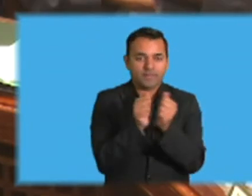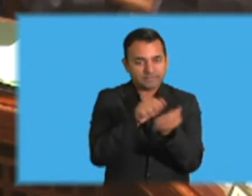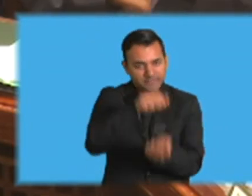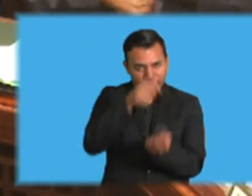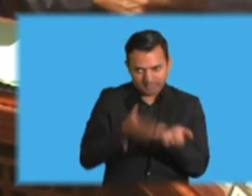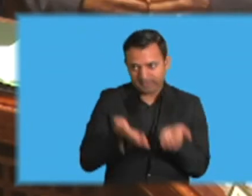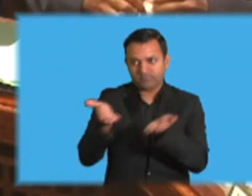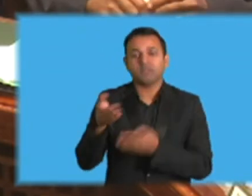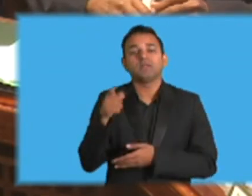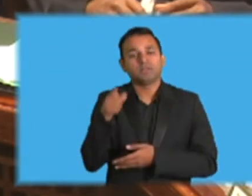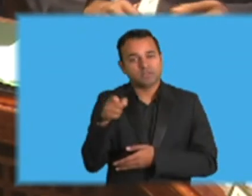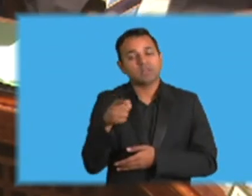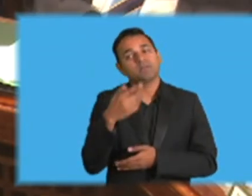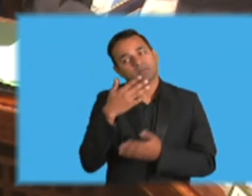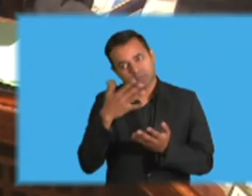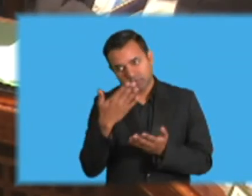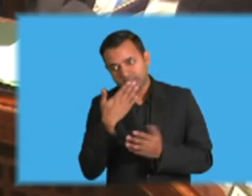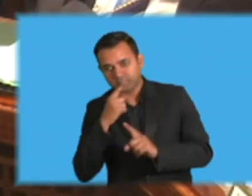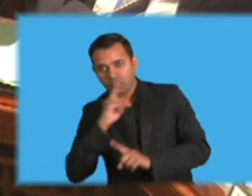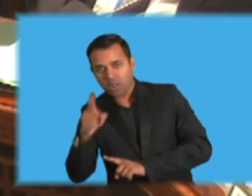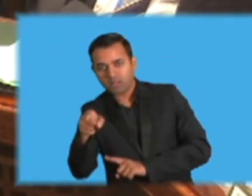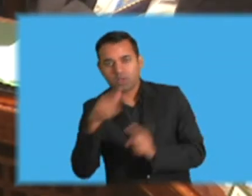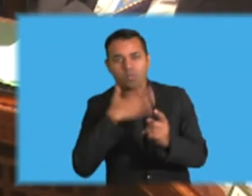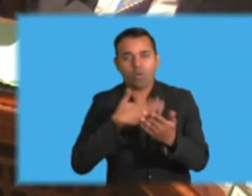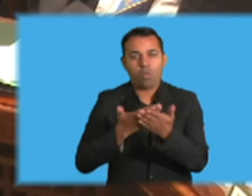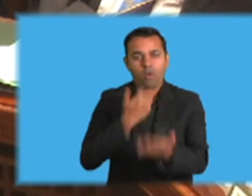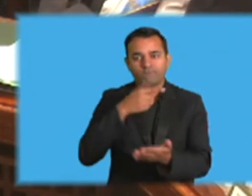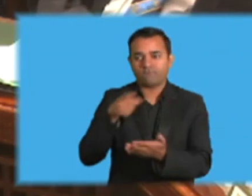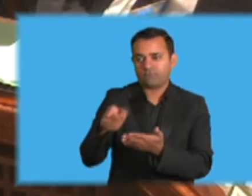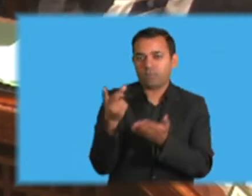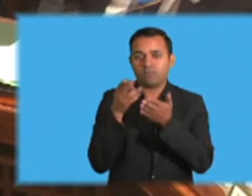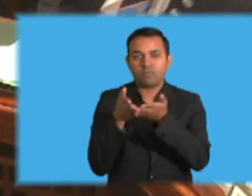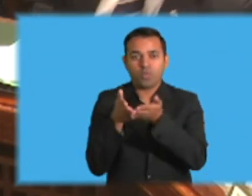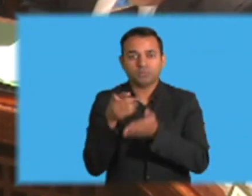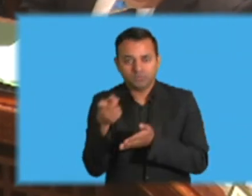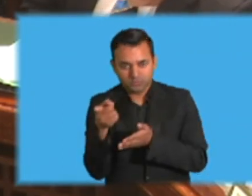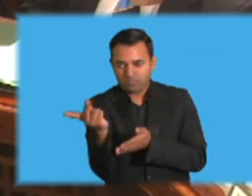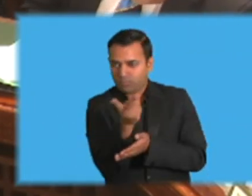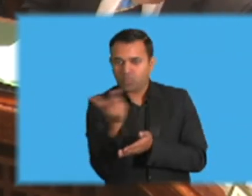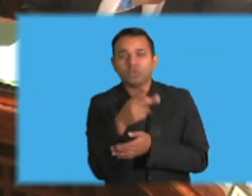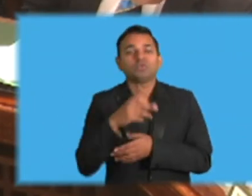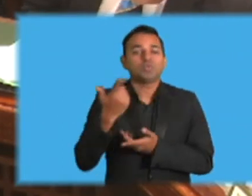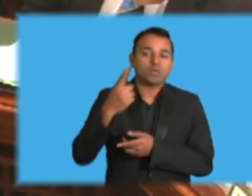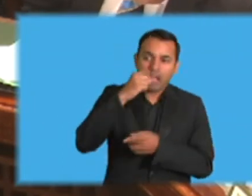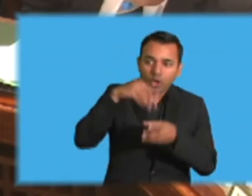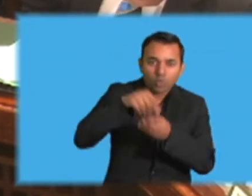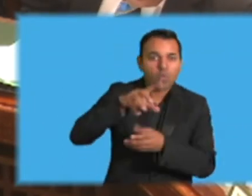have discussed the removal of this ship. The ship owner has engaged a